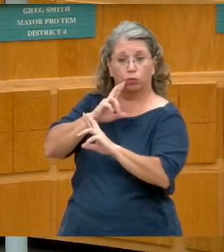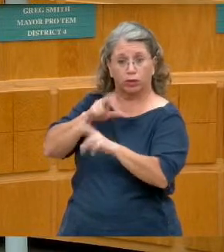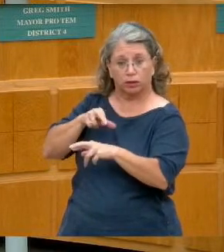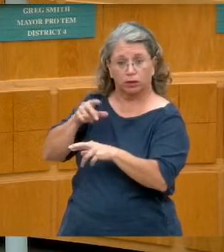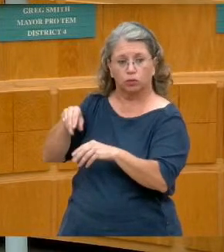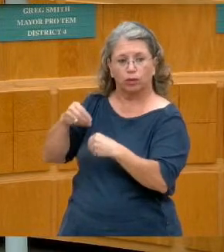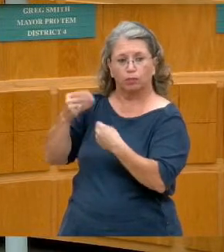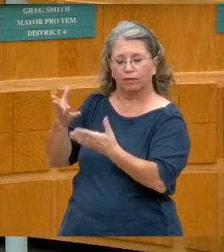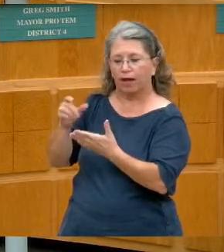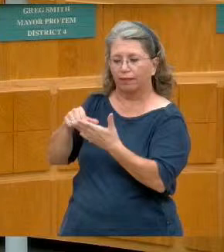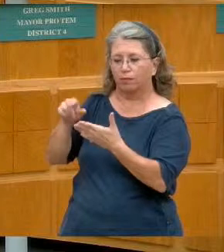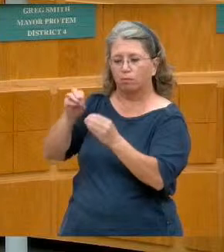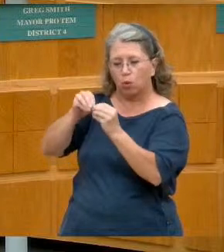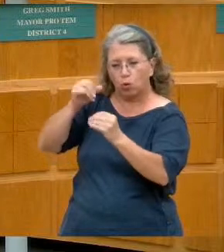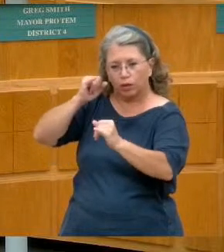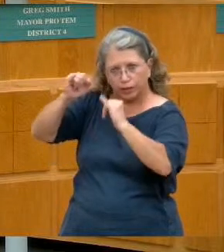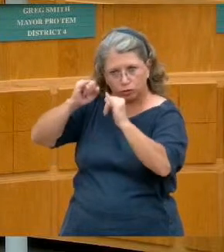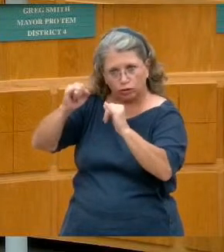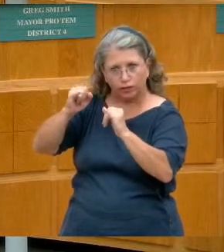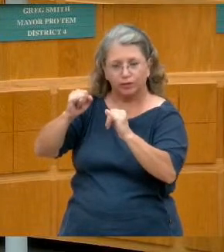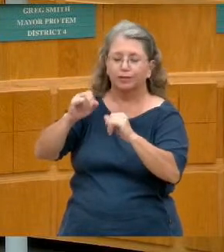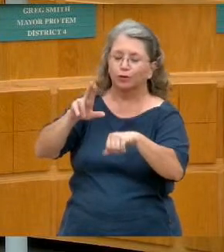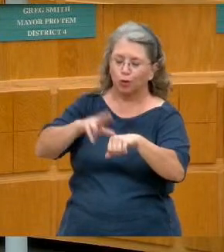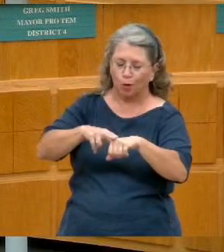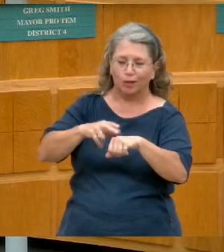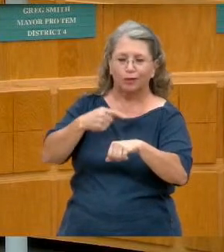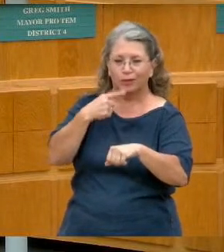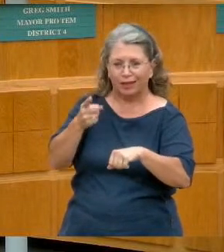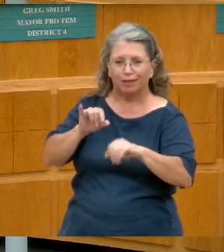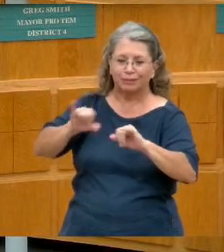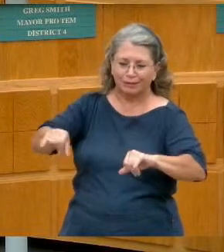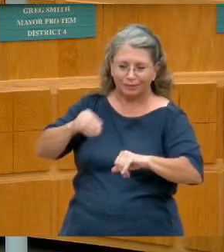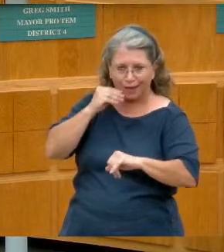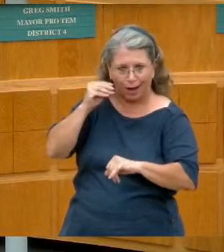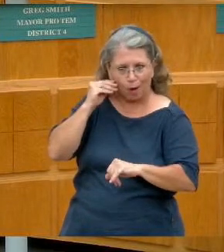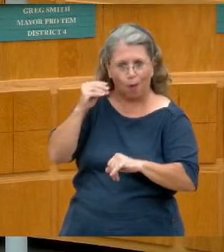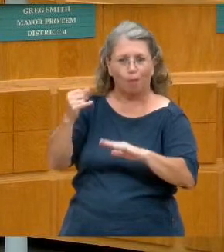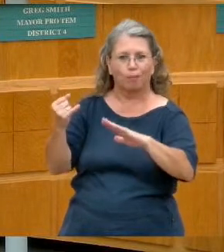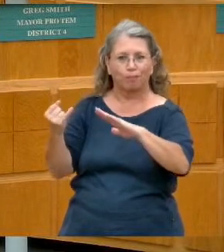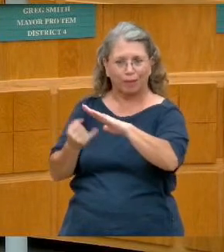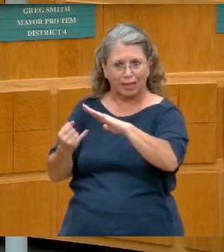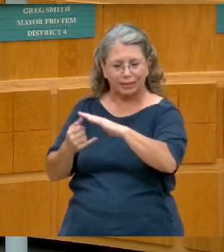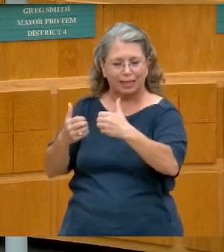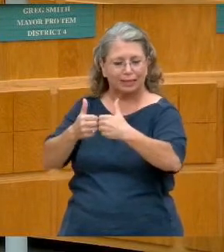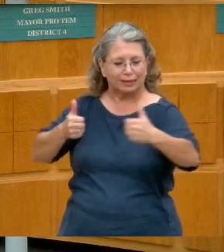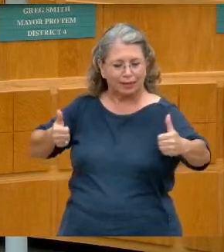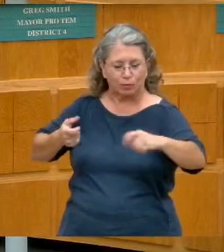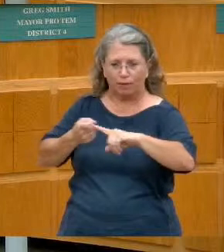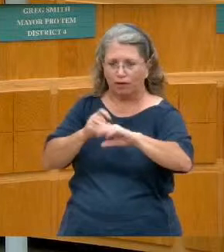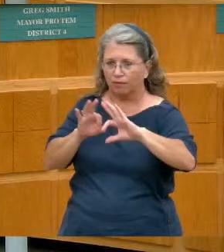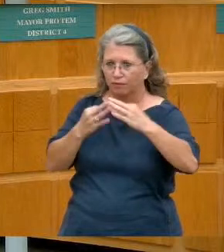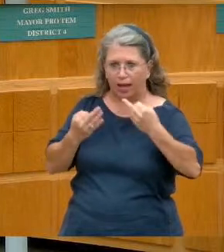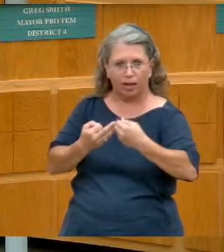more instruction. And it's usually stay at home, self-isolate, and separate